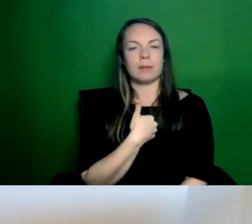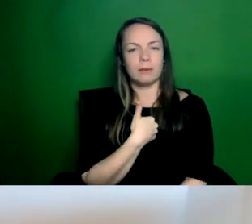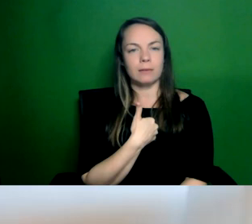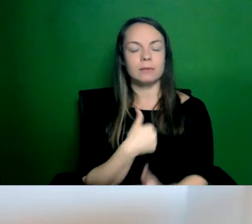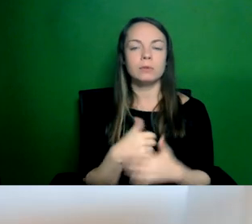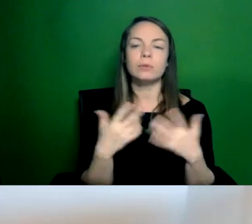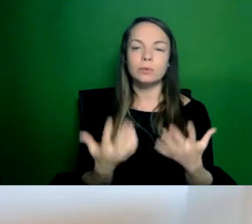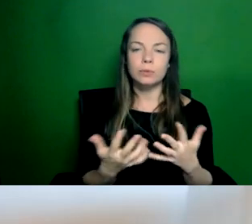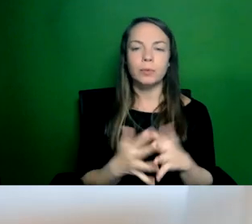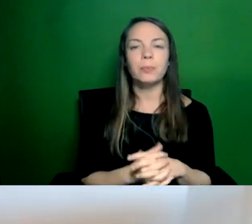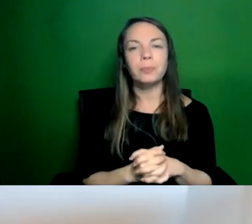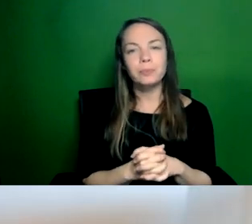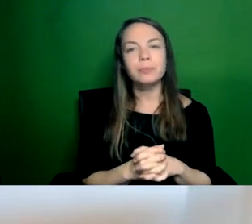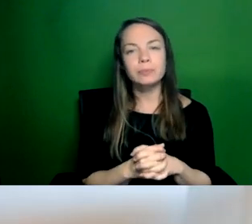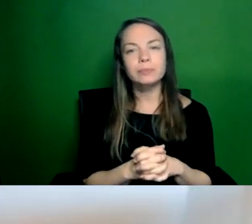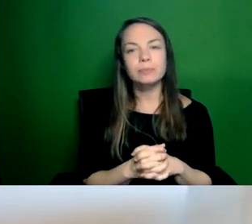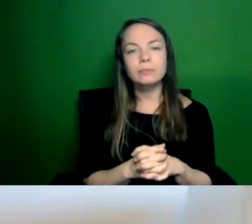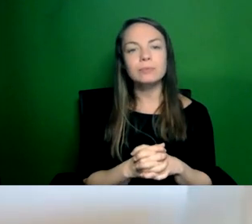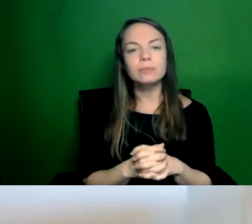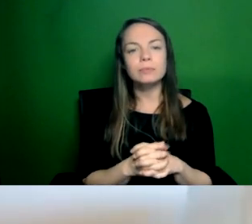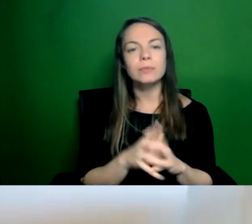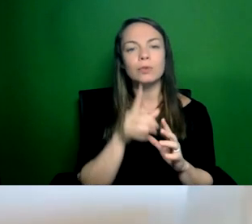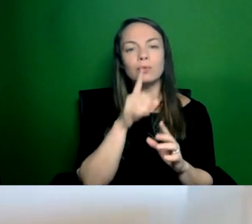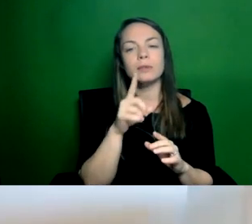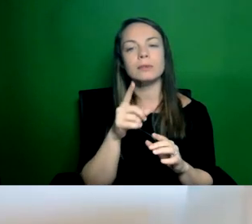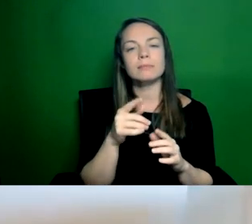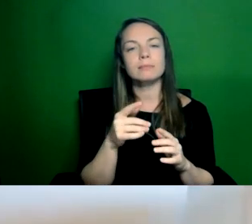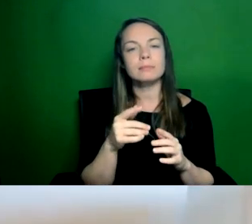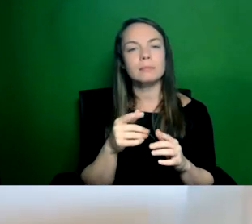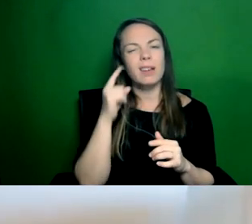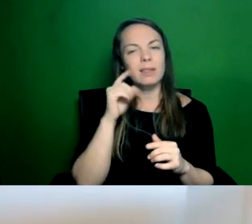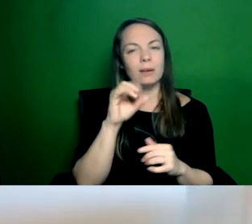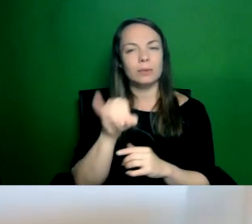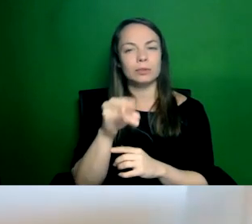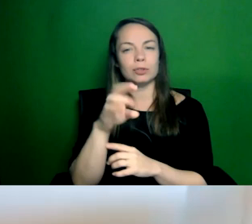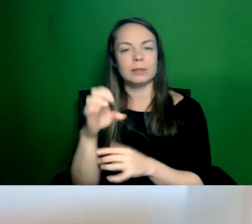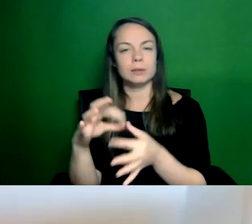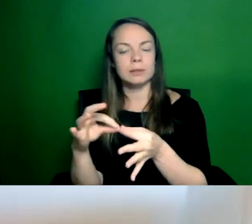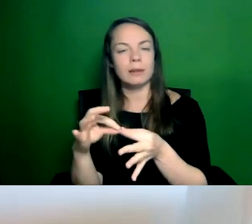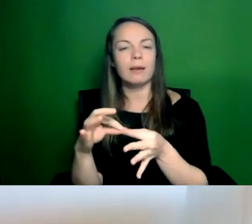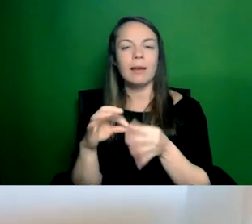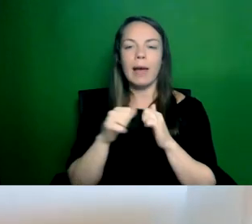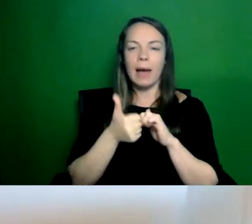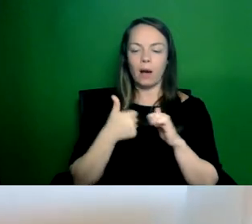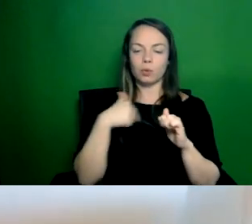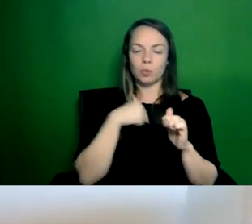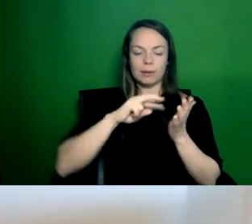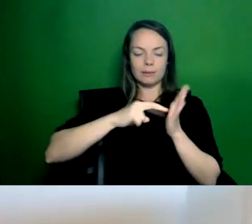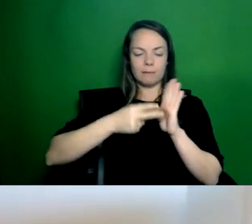And really kind of focus back on the self. I think that's where Jesse was going a little bit, like, how are we defining it for